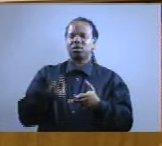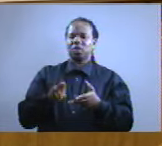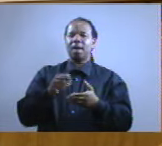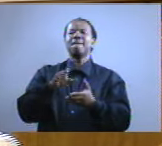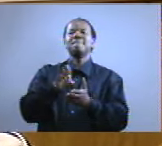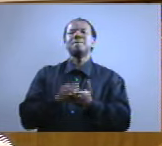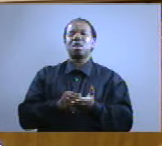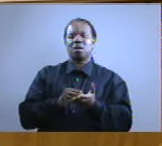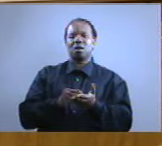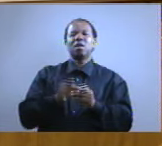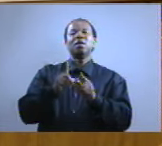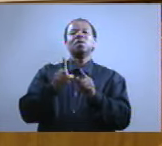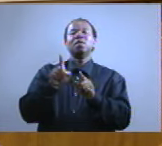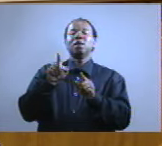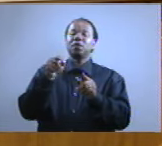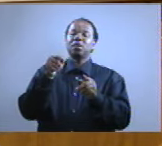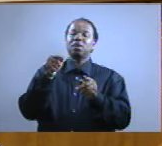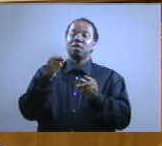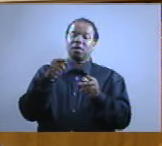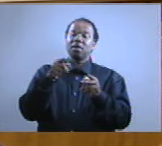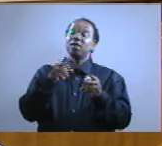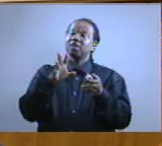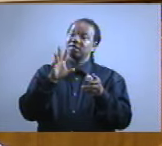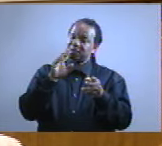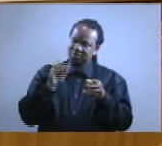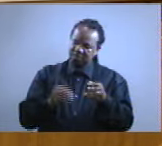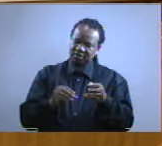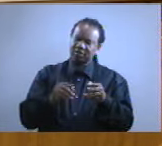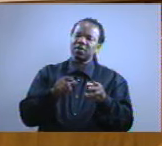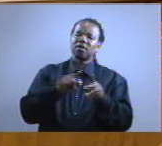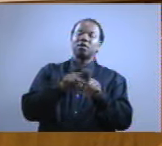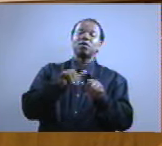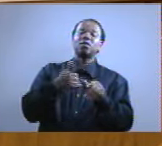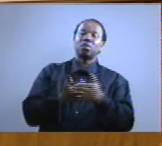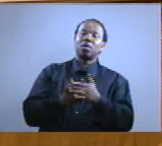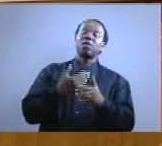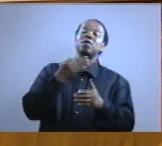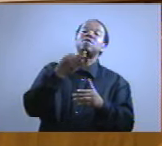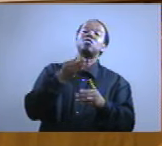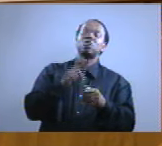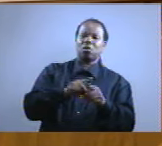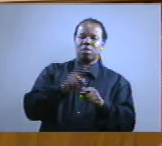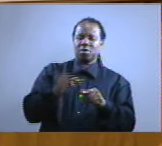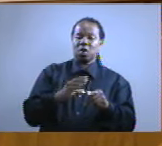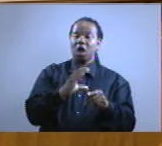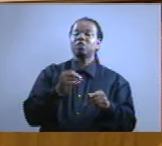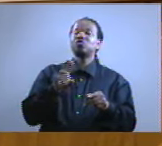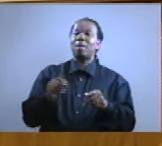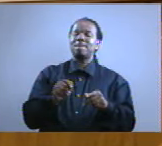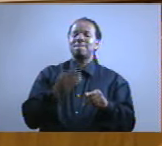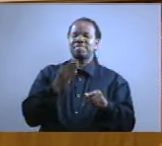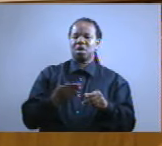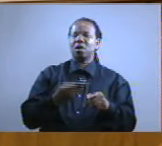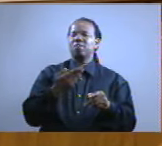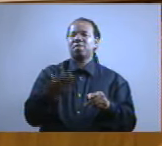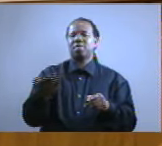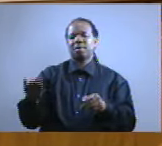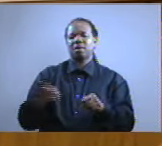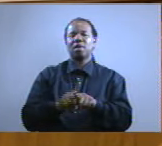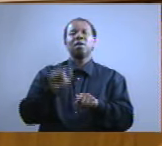is also part of a group of customs bills that the House will be asked to consider. In an ever-changing and